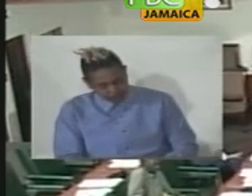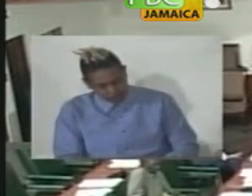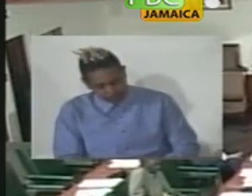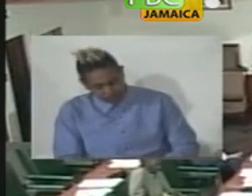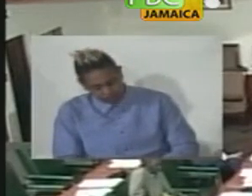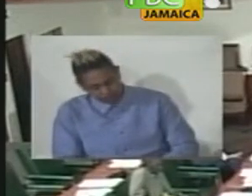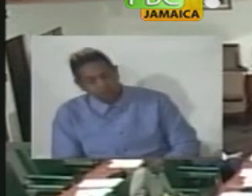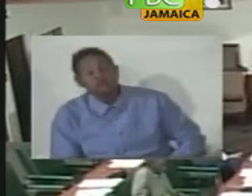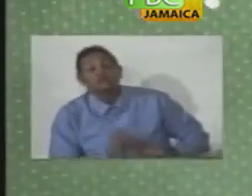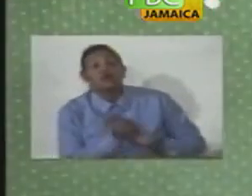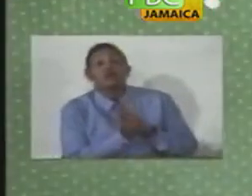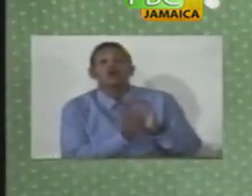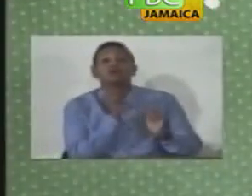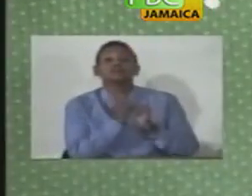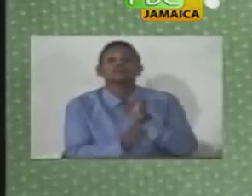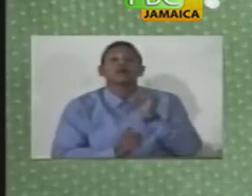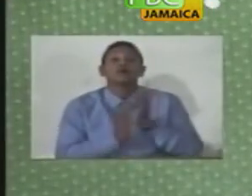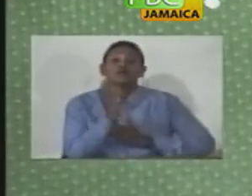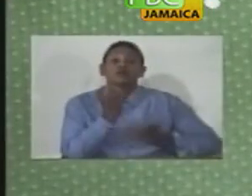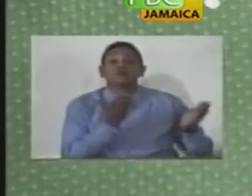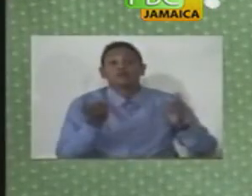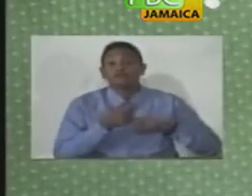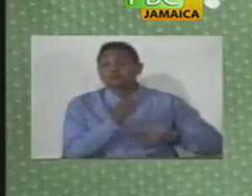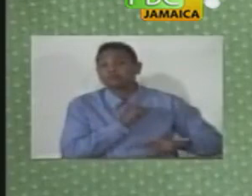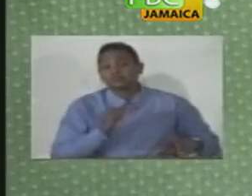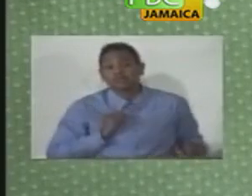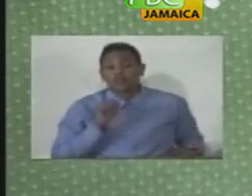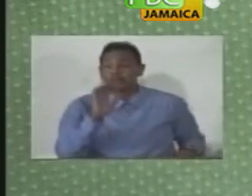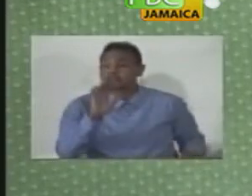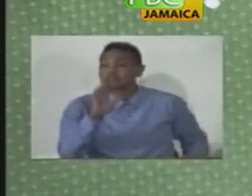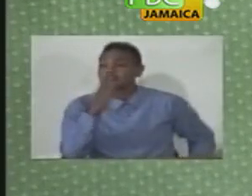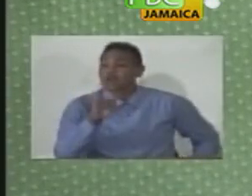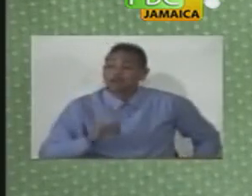Bills brought from the Senate.